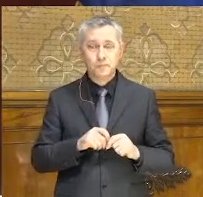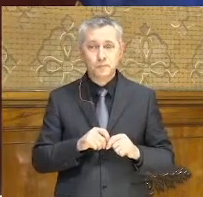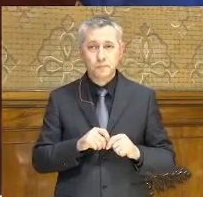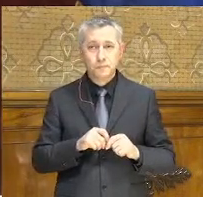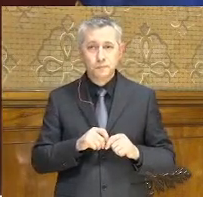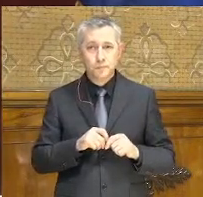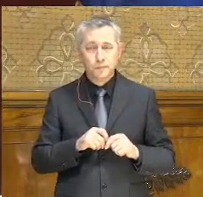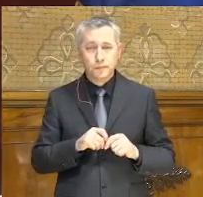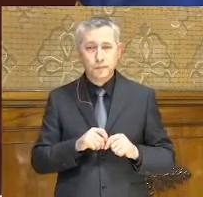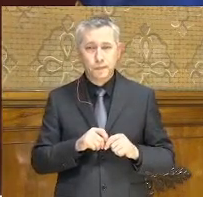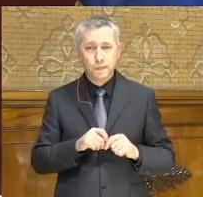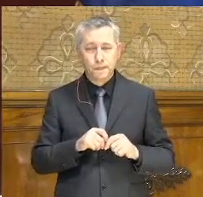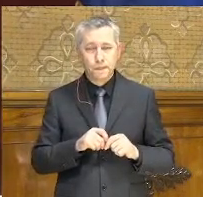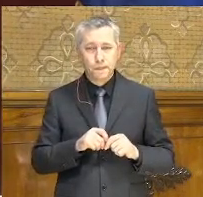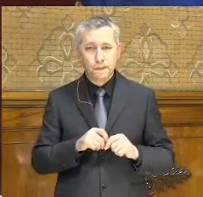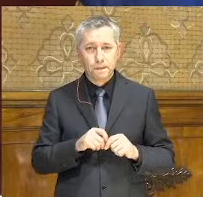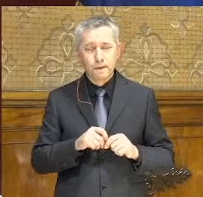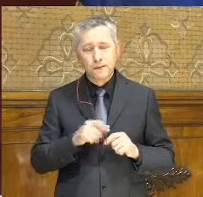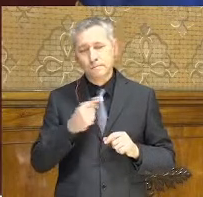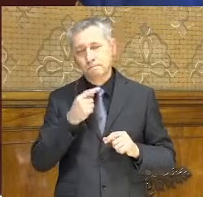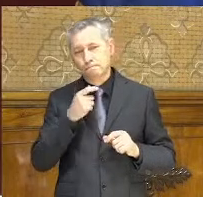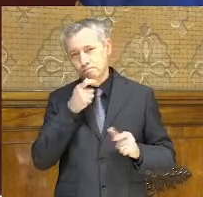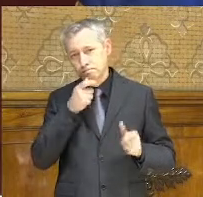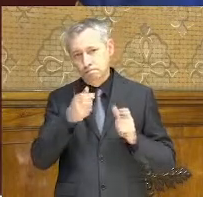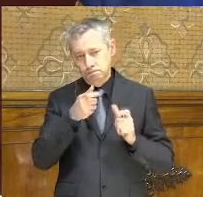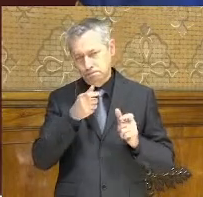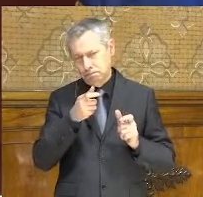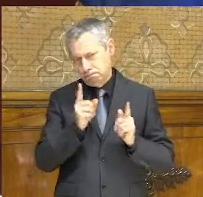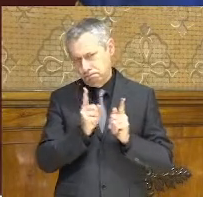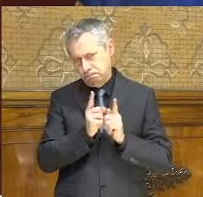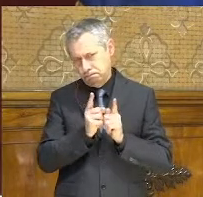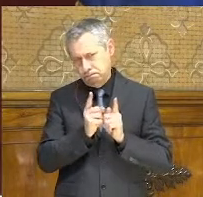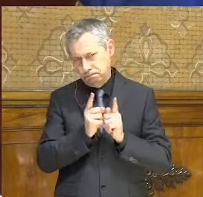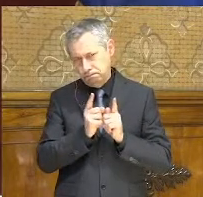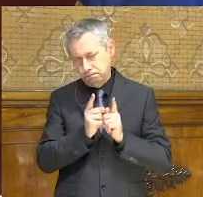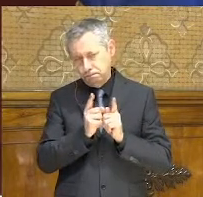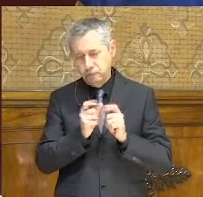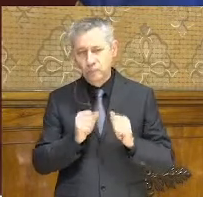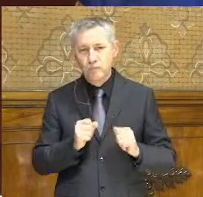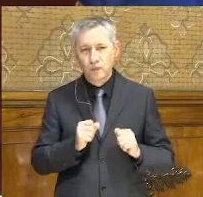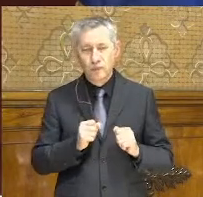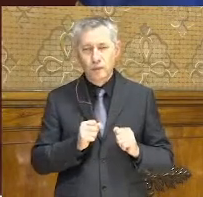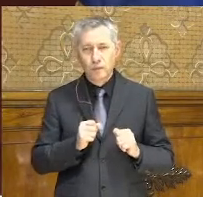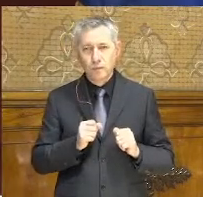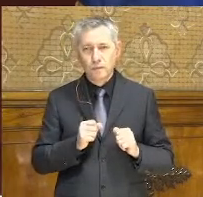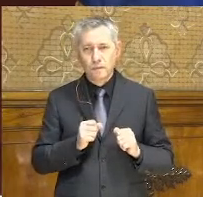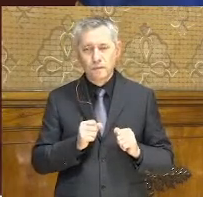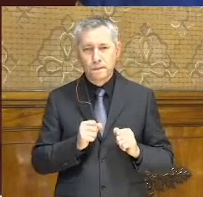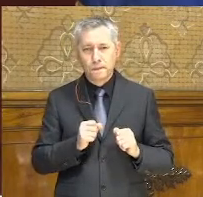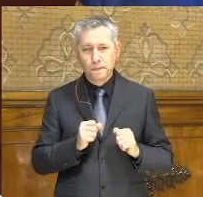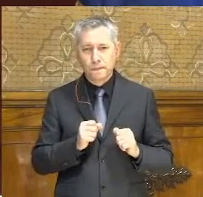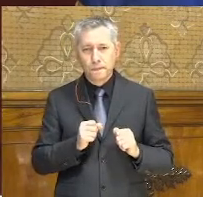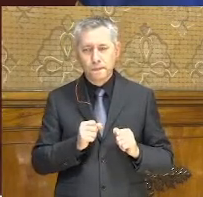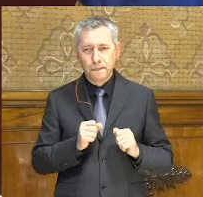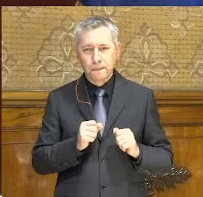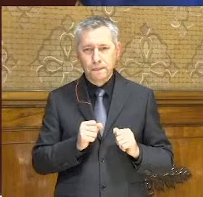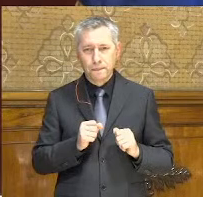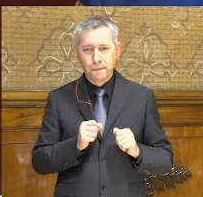by talking about, very briefly, about the fact